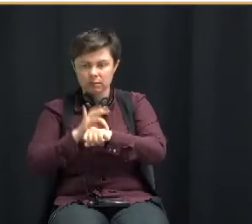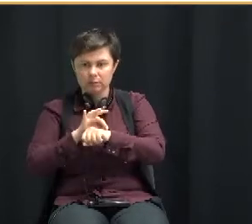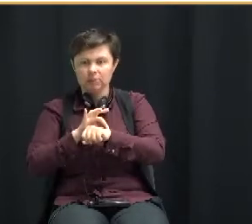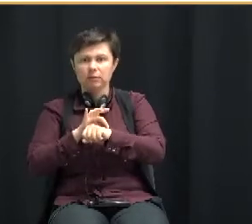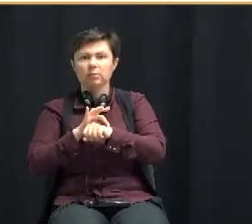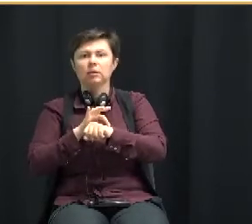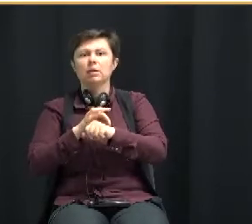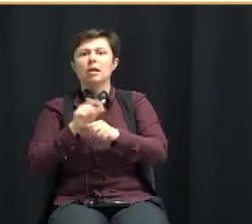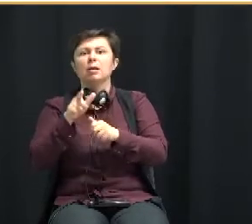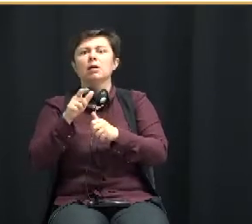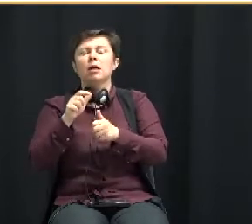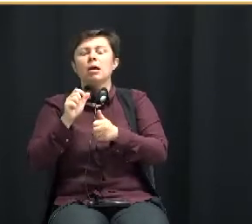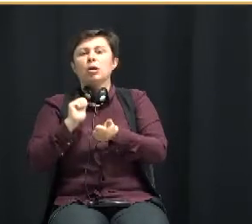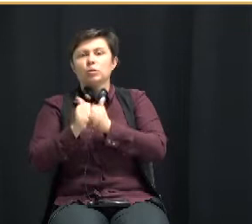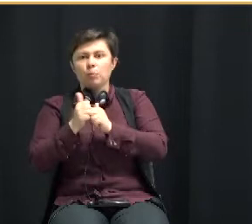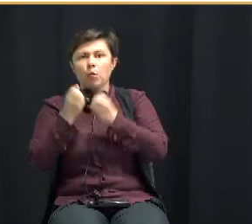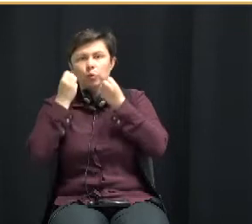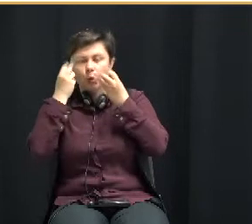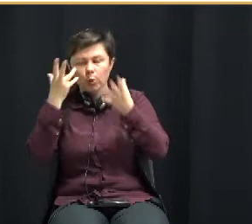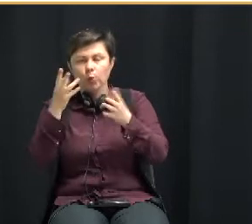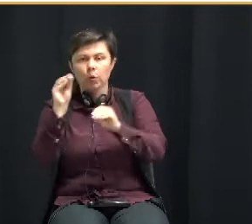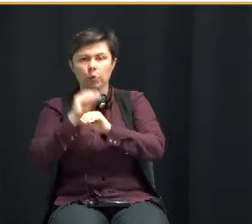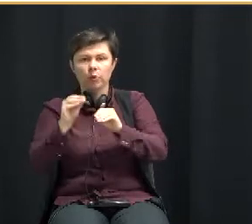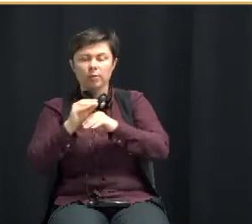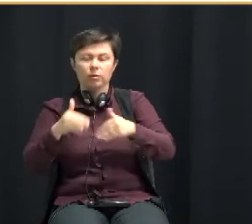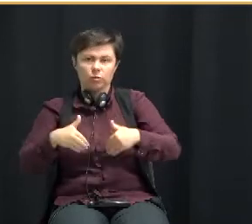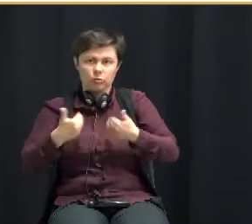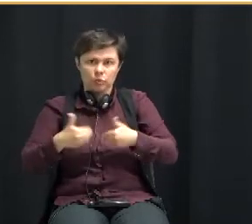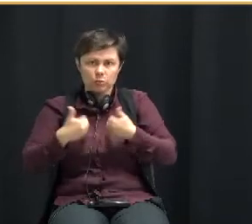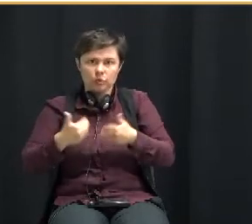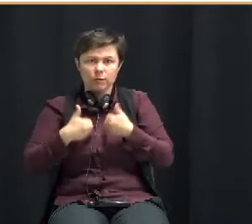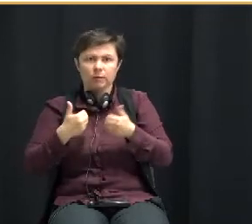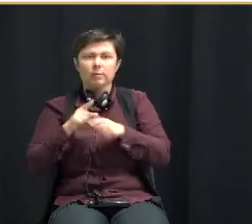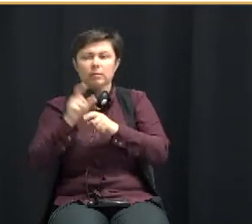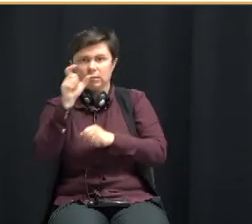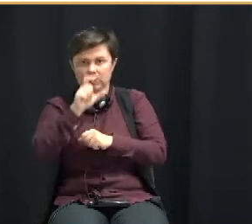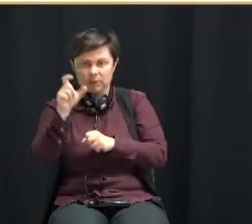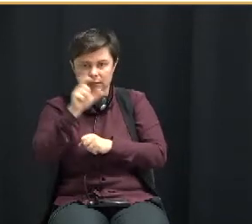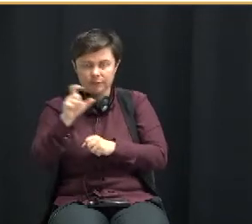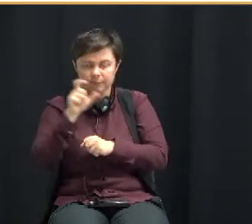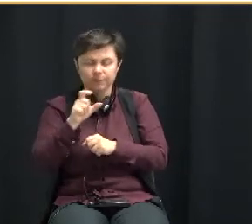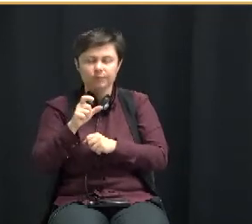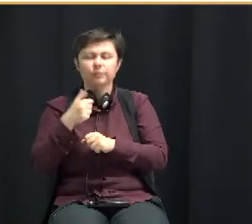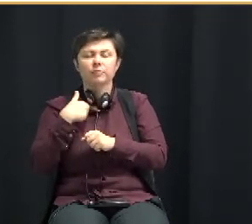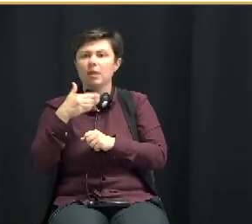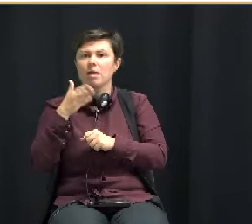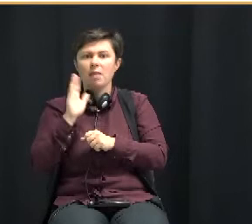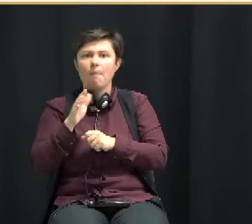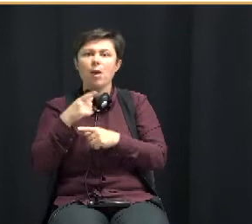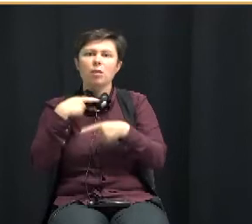architecture, transportation, culture, education, health, and